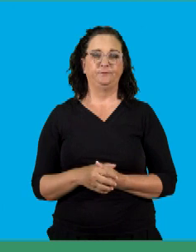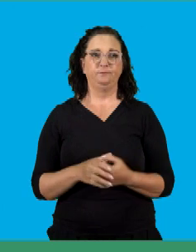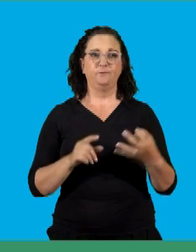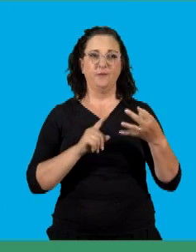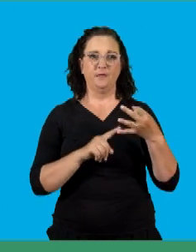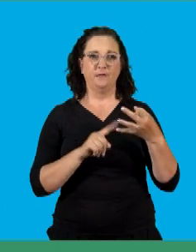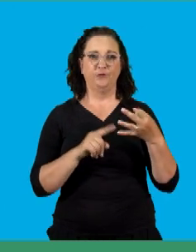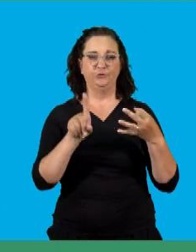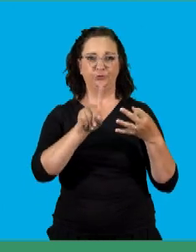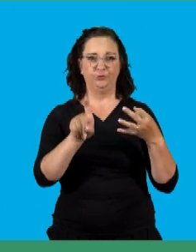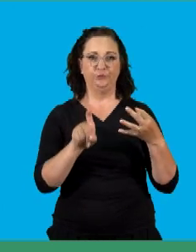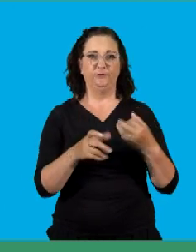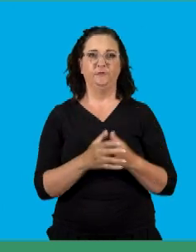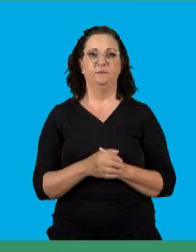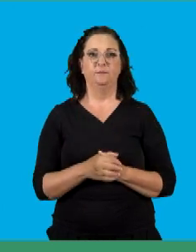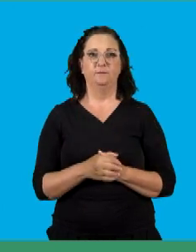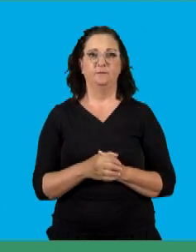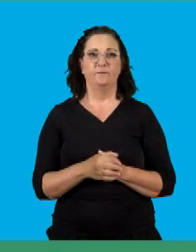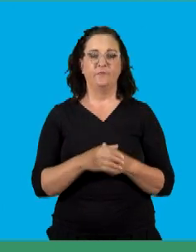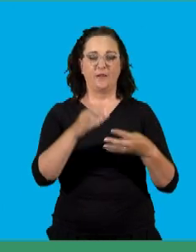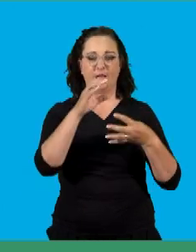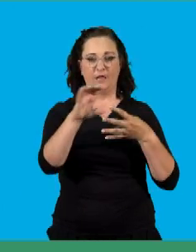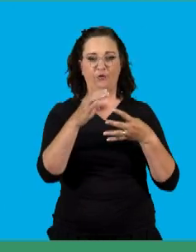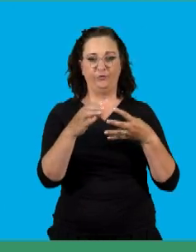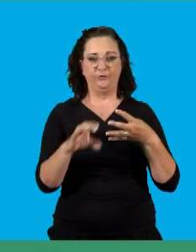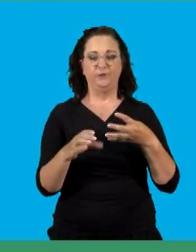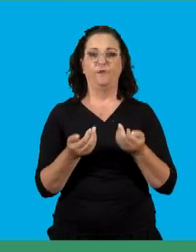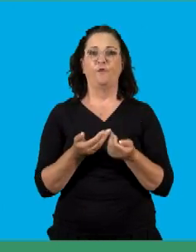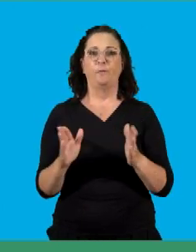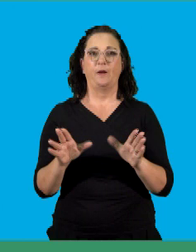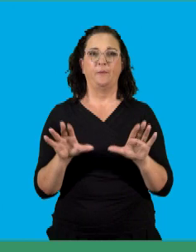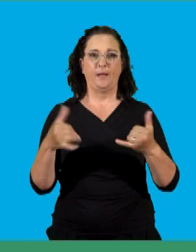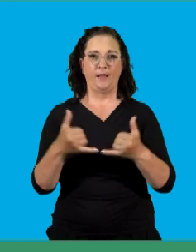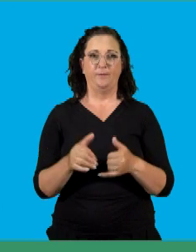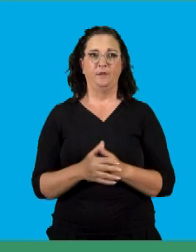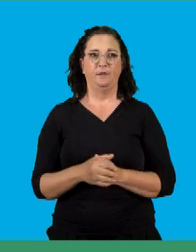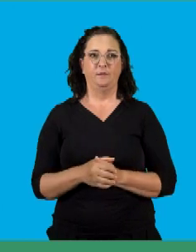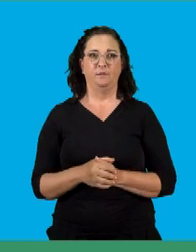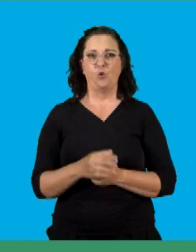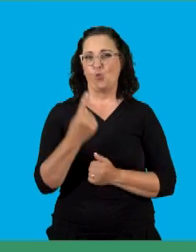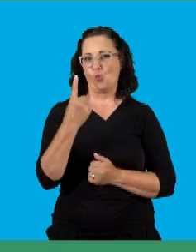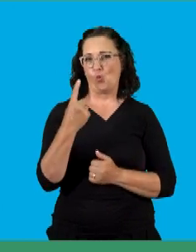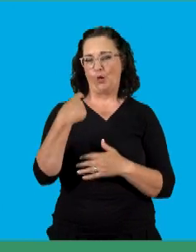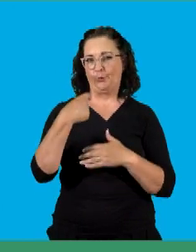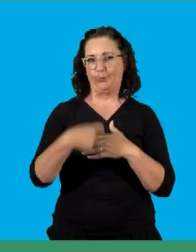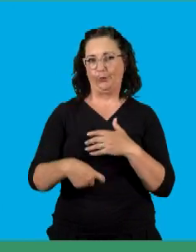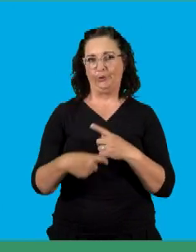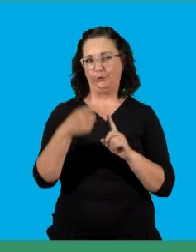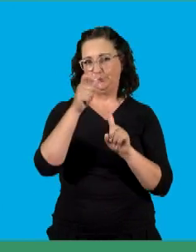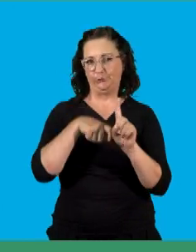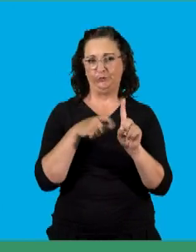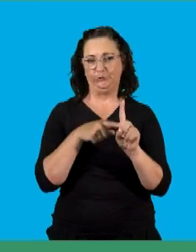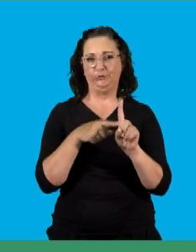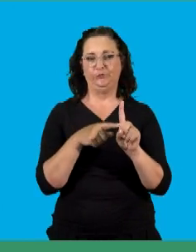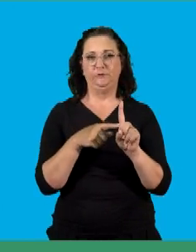the third question, it says, explain the characteristics of a public company. A minimum of one person is